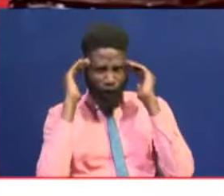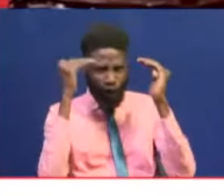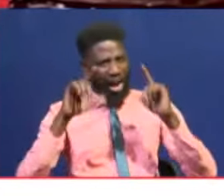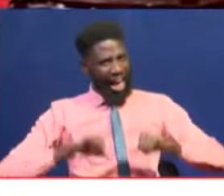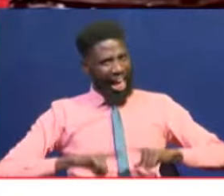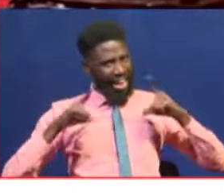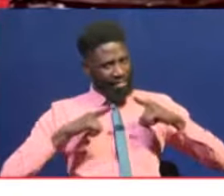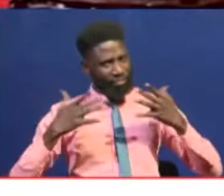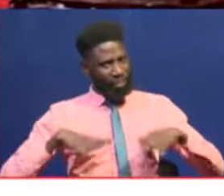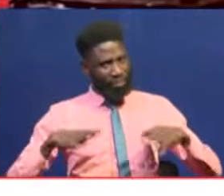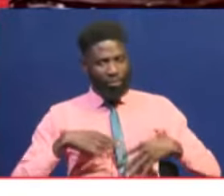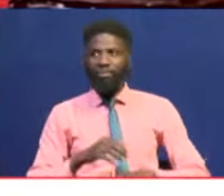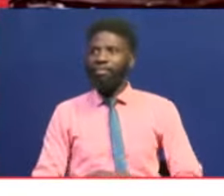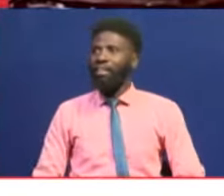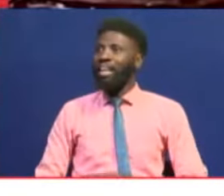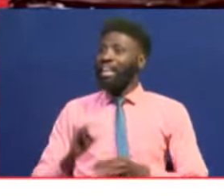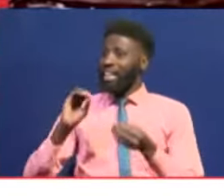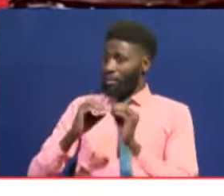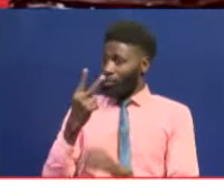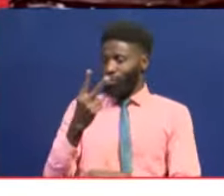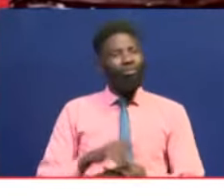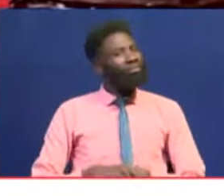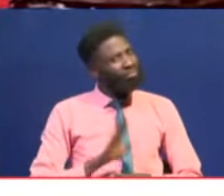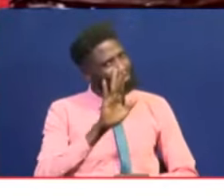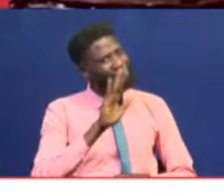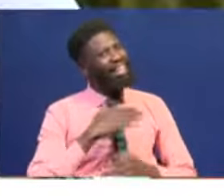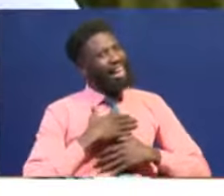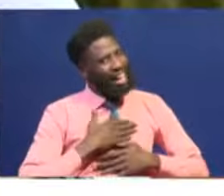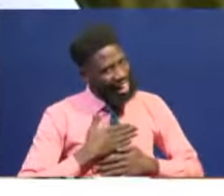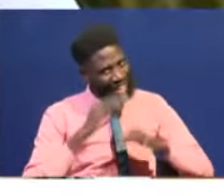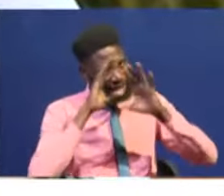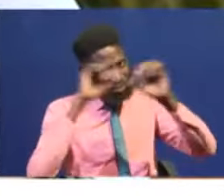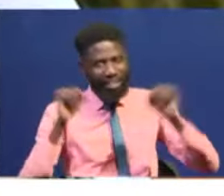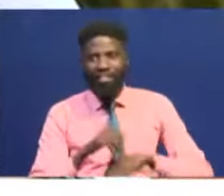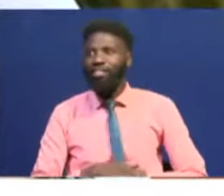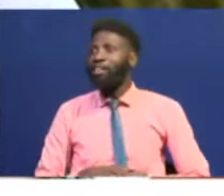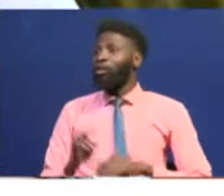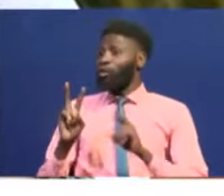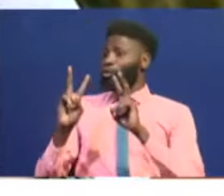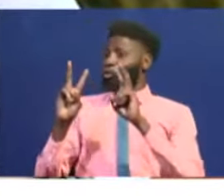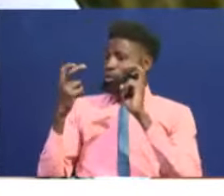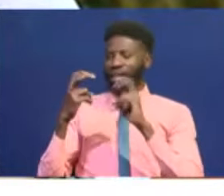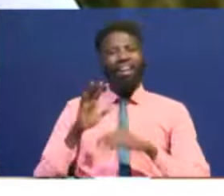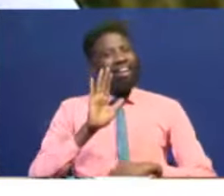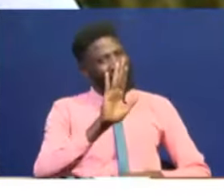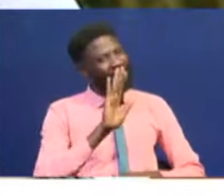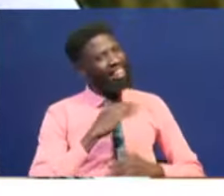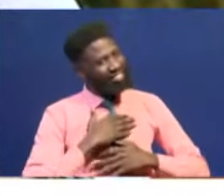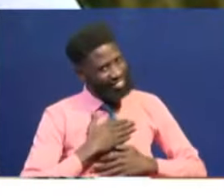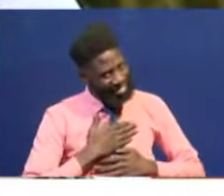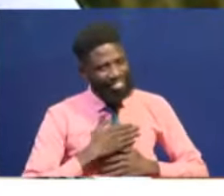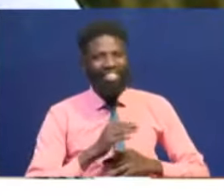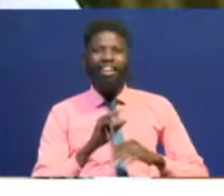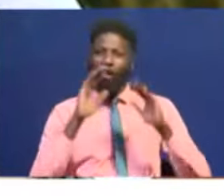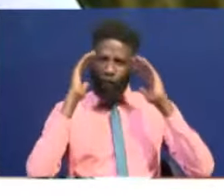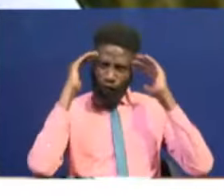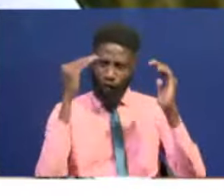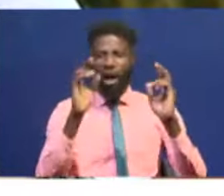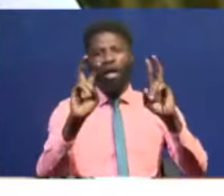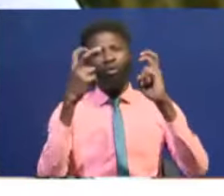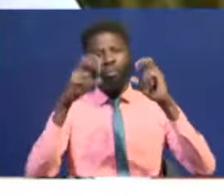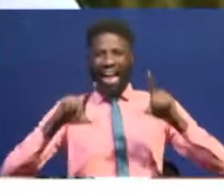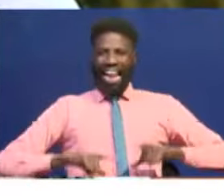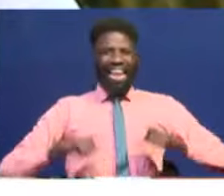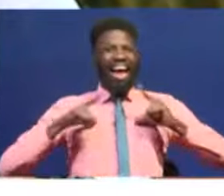And number two. Your Excellency. On abductions. Your Excellency, let's turn lives. There